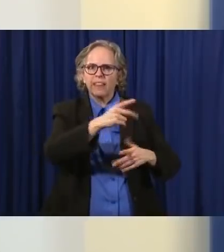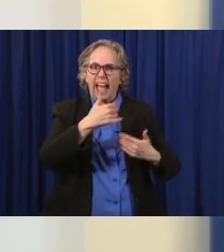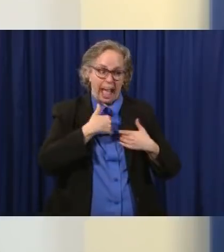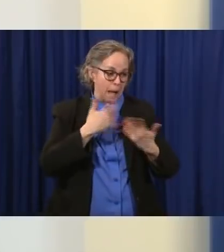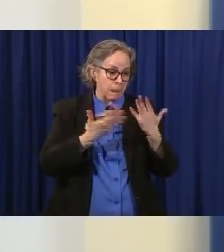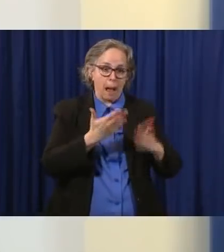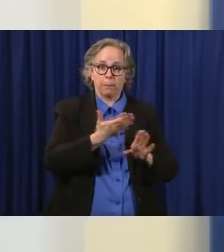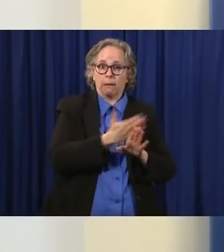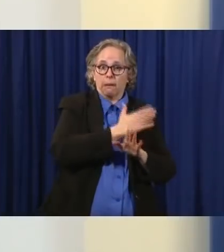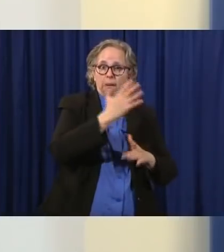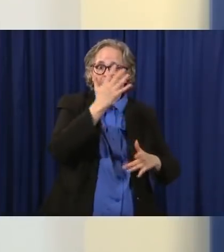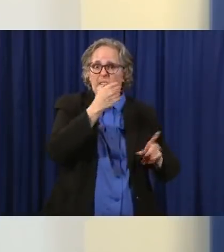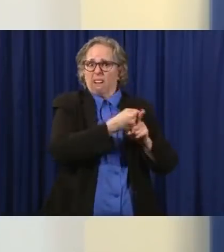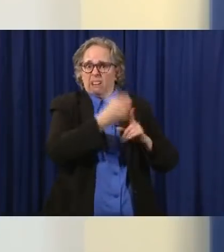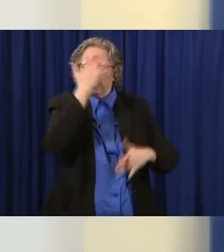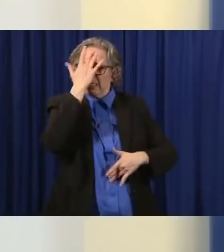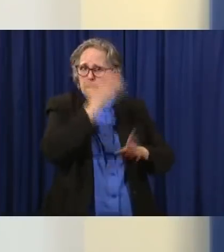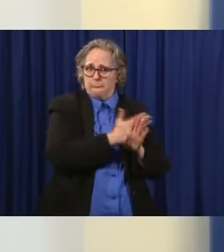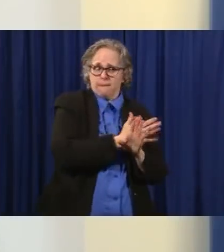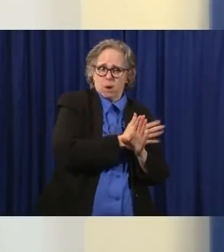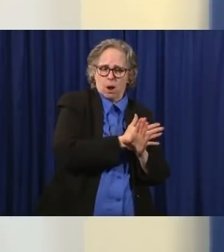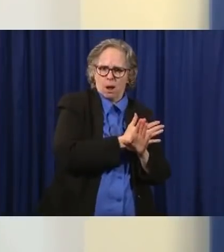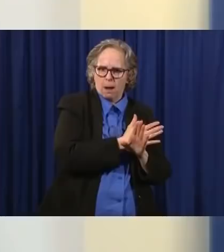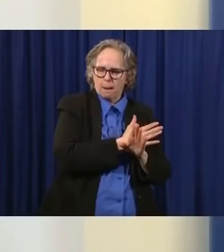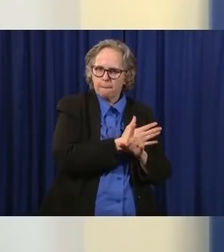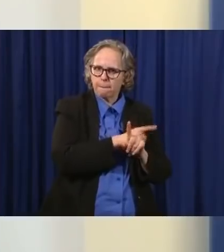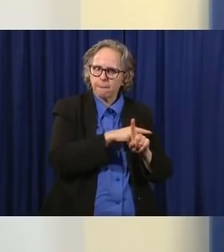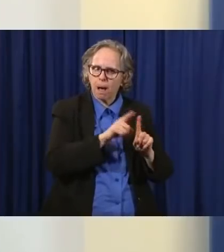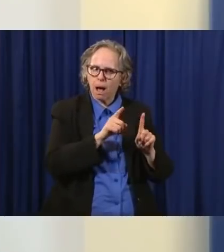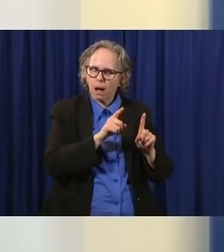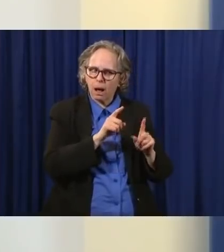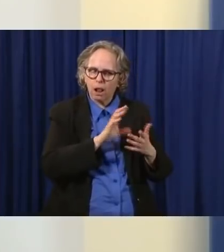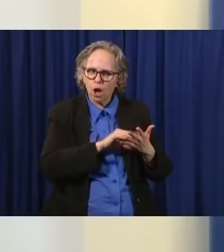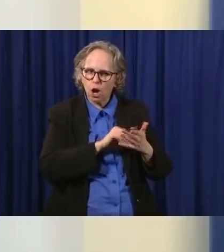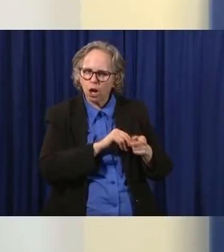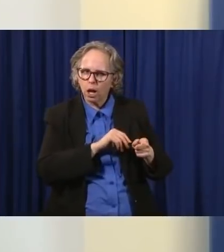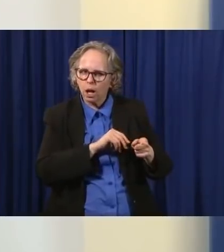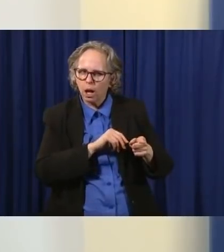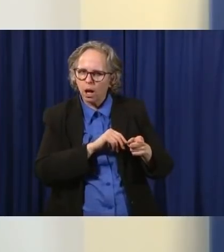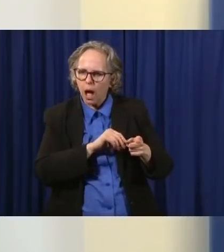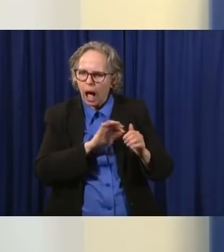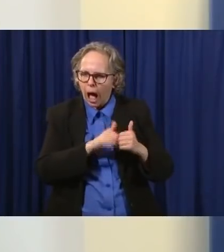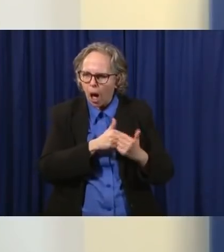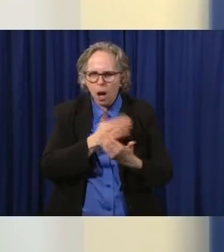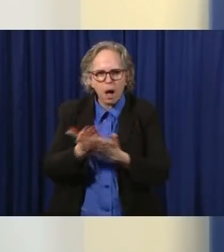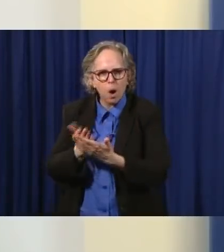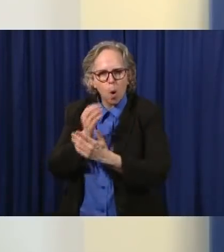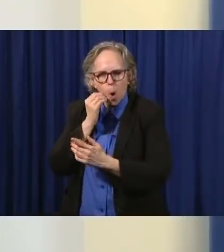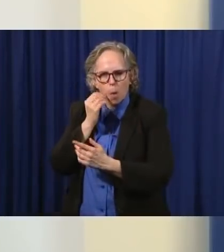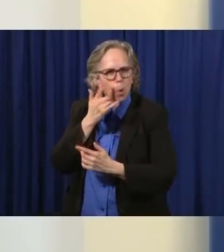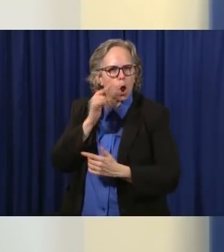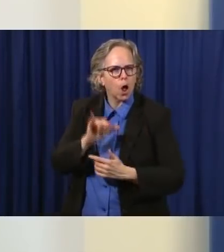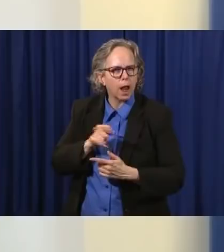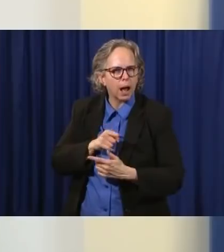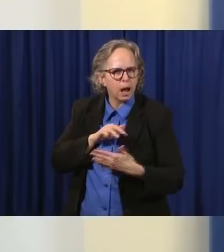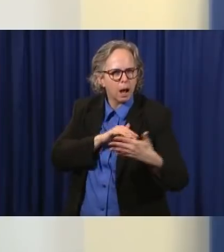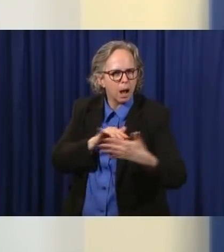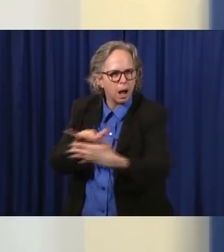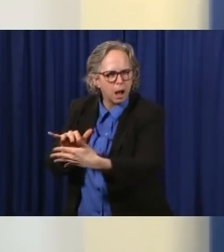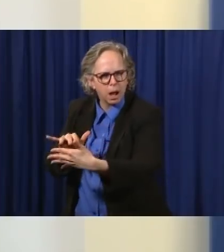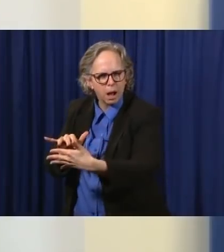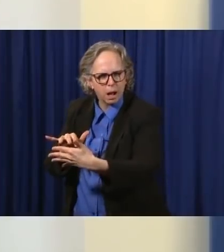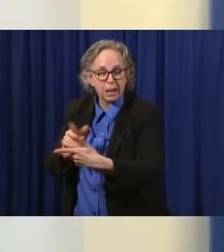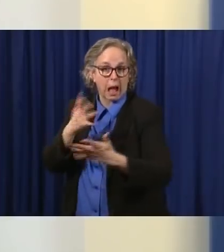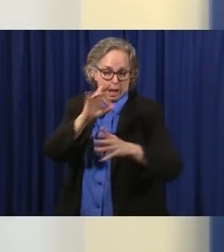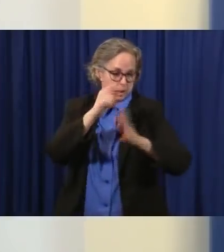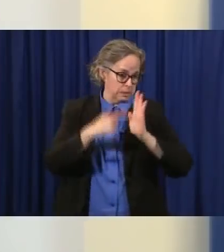How do we all go from these places we come together, but go home and look into, for a worker, what does that mean for the people at